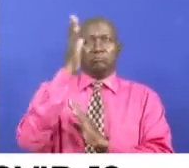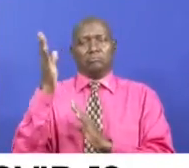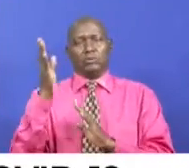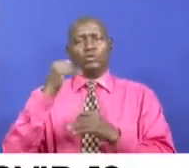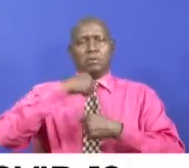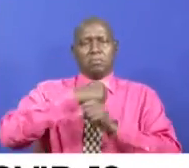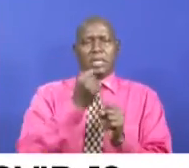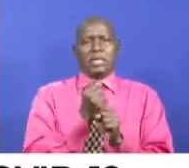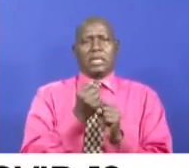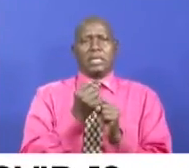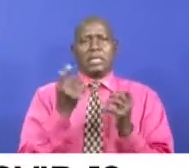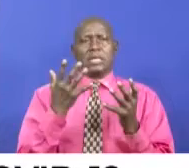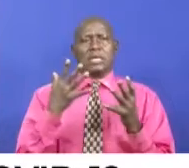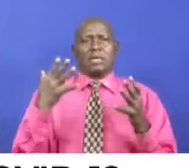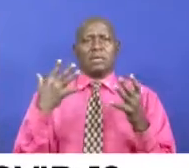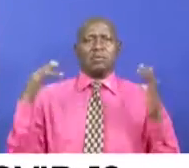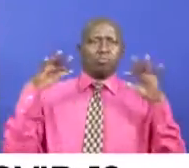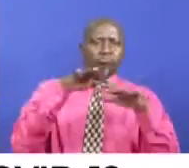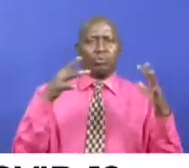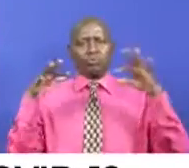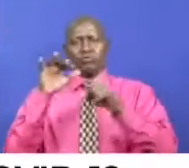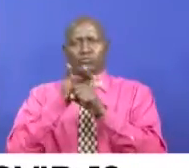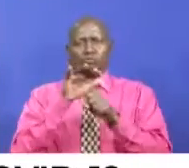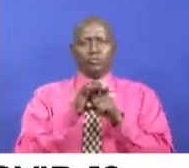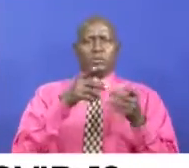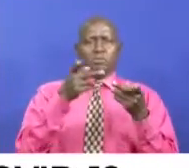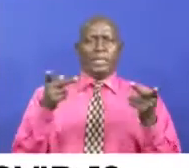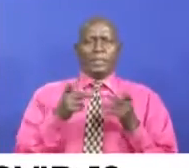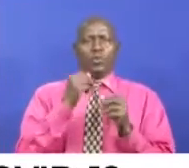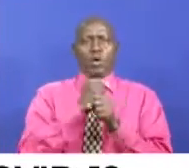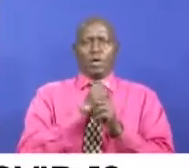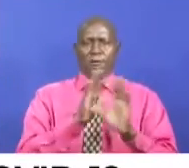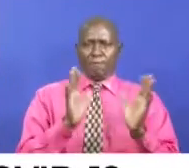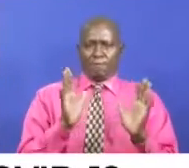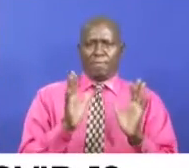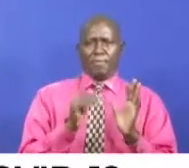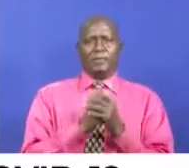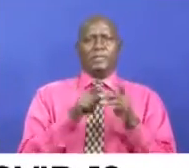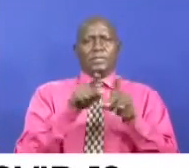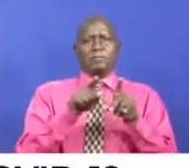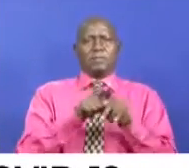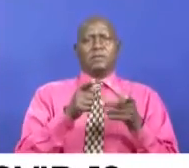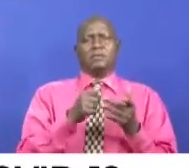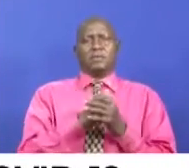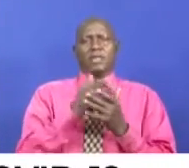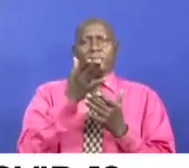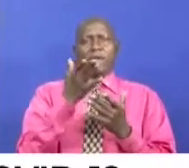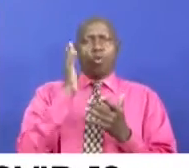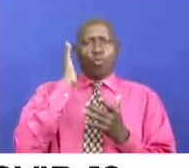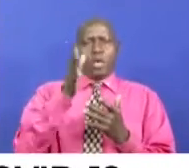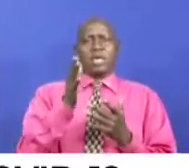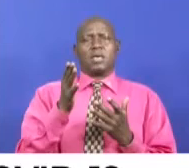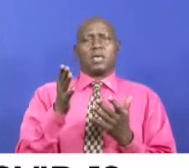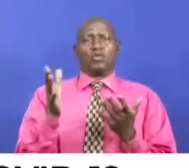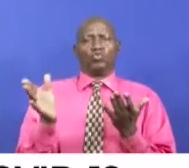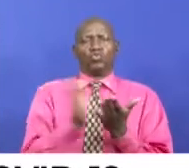minimize congestion in working places. He further added that curtailing of movements will completely immobilize the deadly virus and stop its